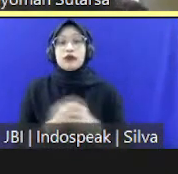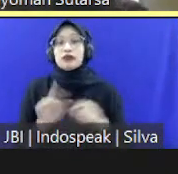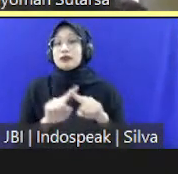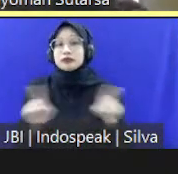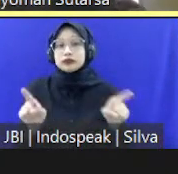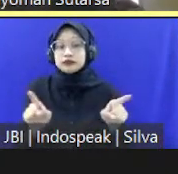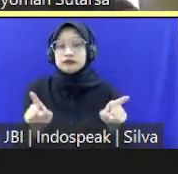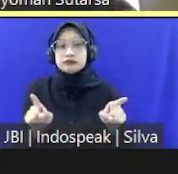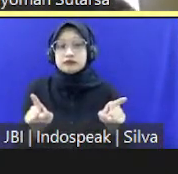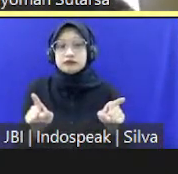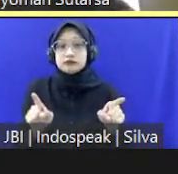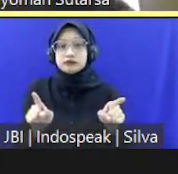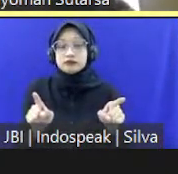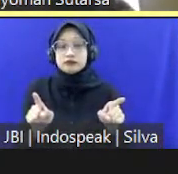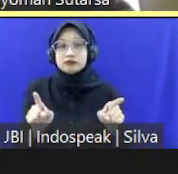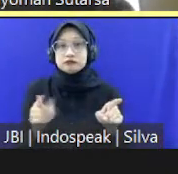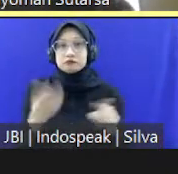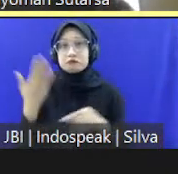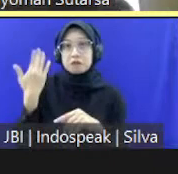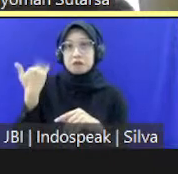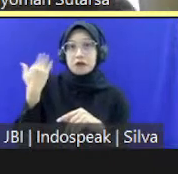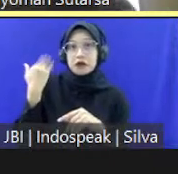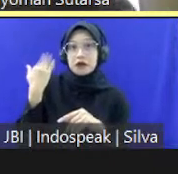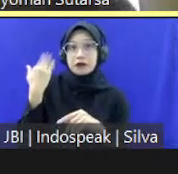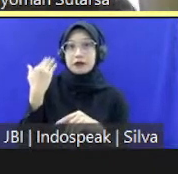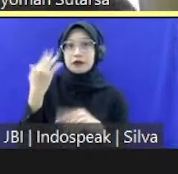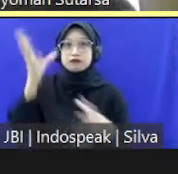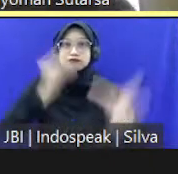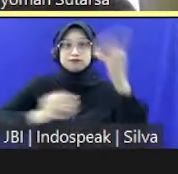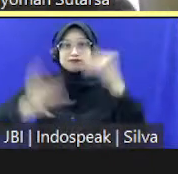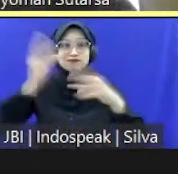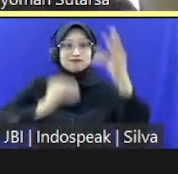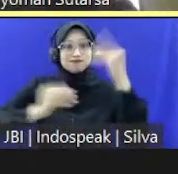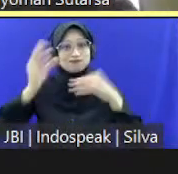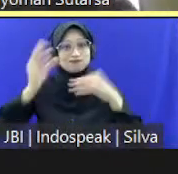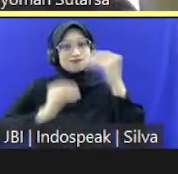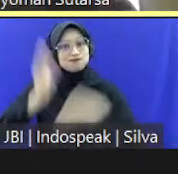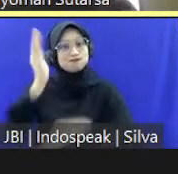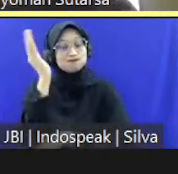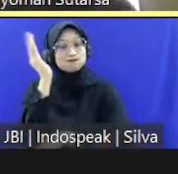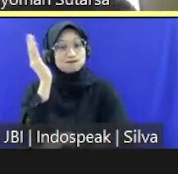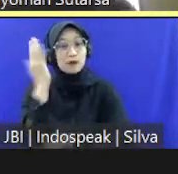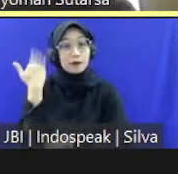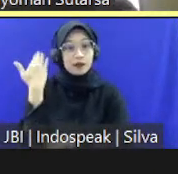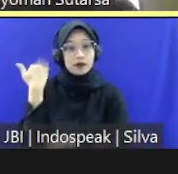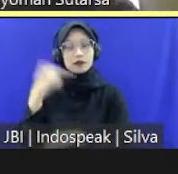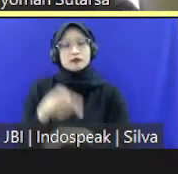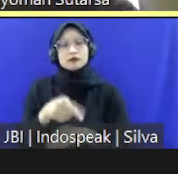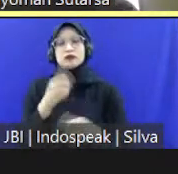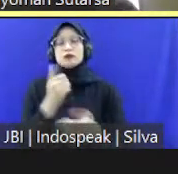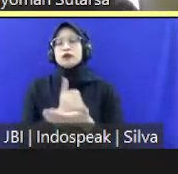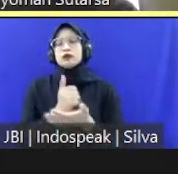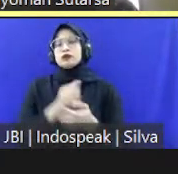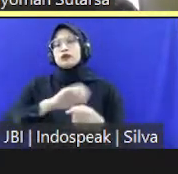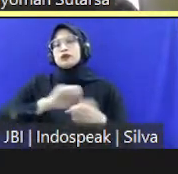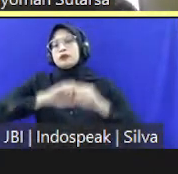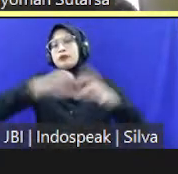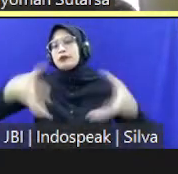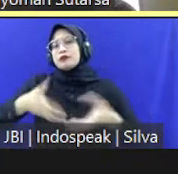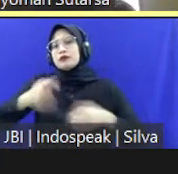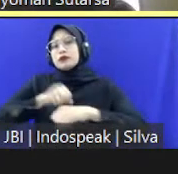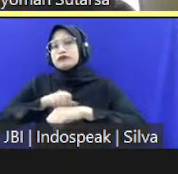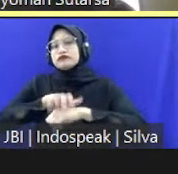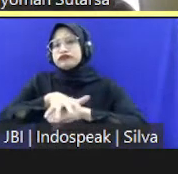as we listened yesterday from several speakers, the impacts of the pandemic or the pandemic